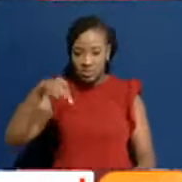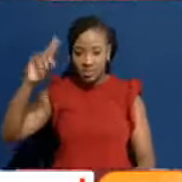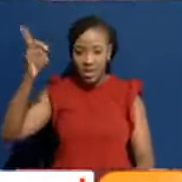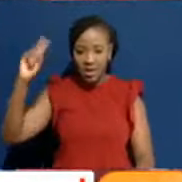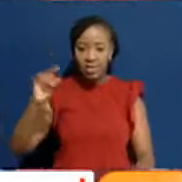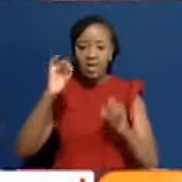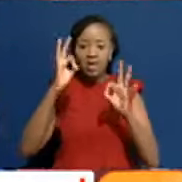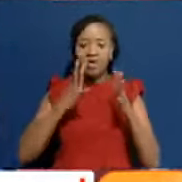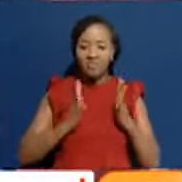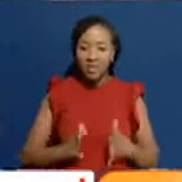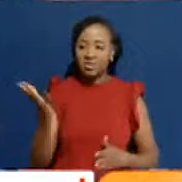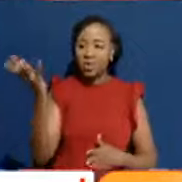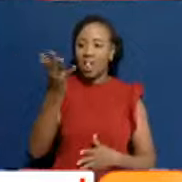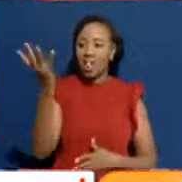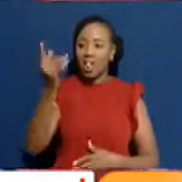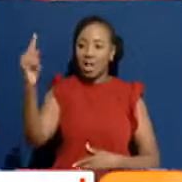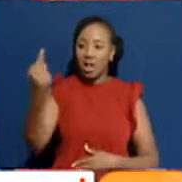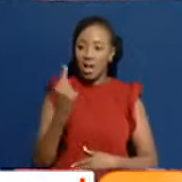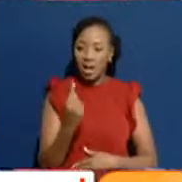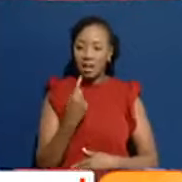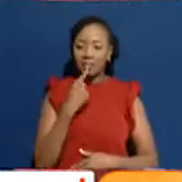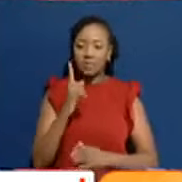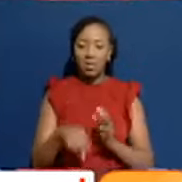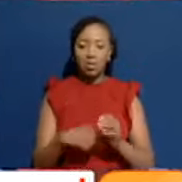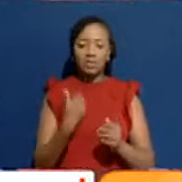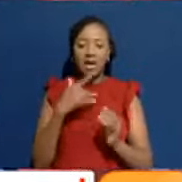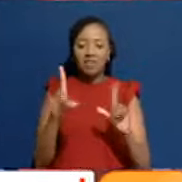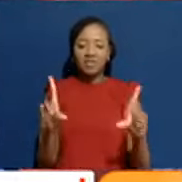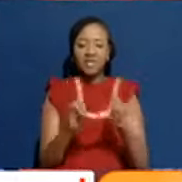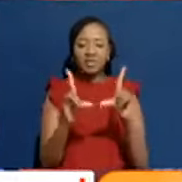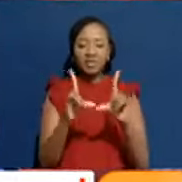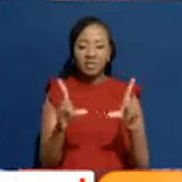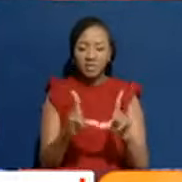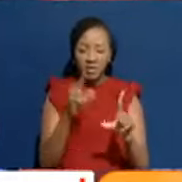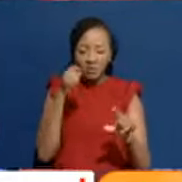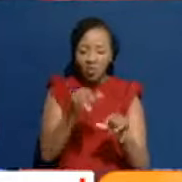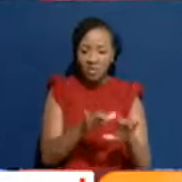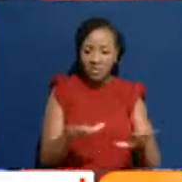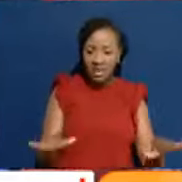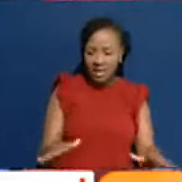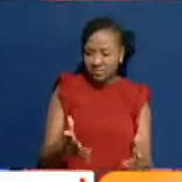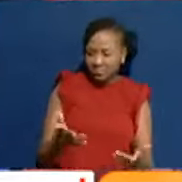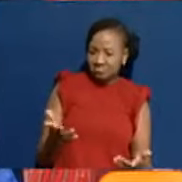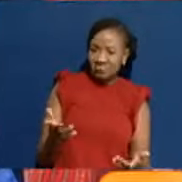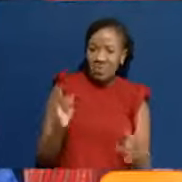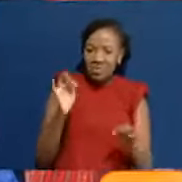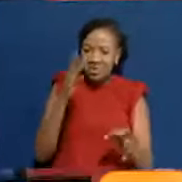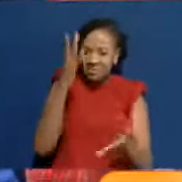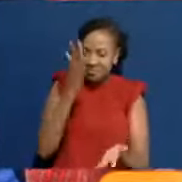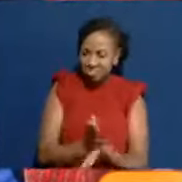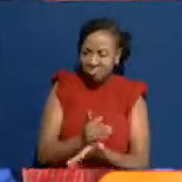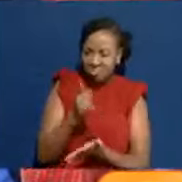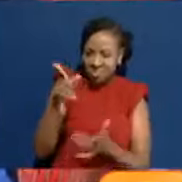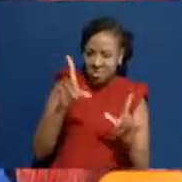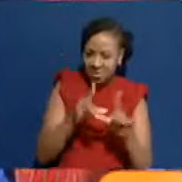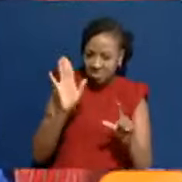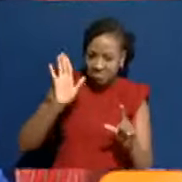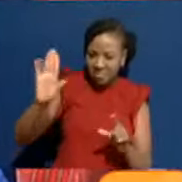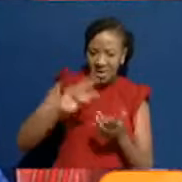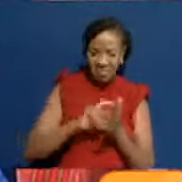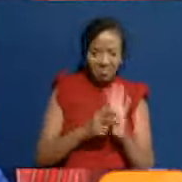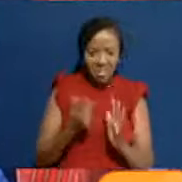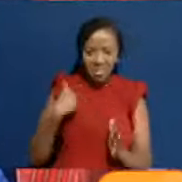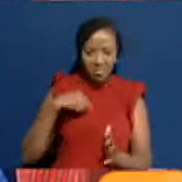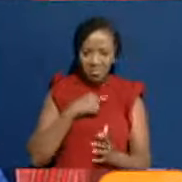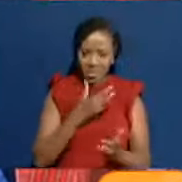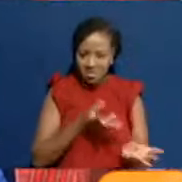kuna title deed, we are doubting that. Because kama mtu angekuwa na genuine title deed, hatungekuwa hapa. That's why we are sure